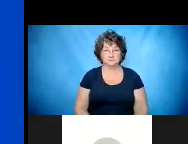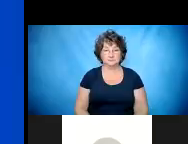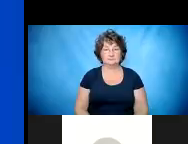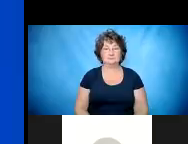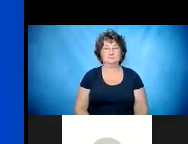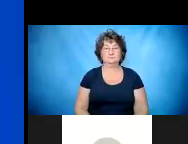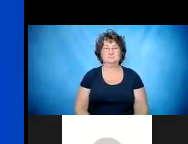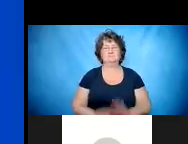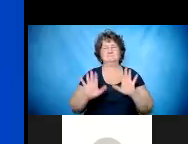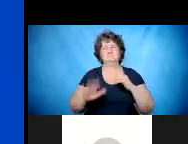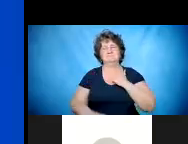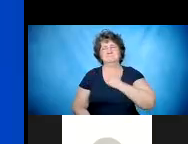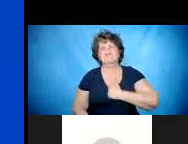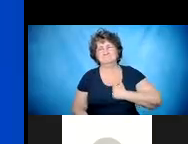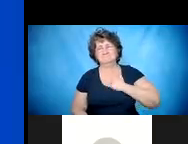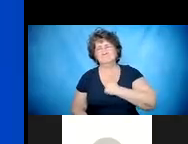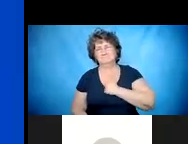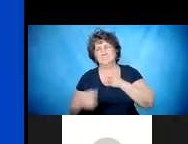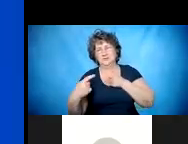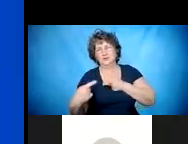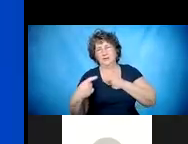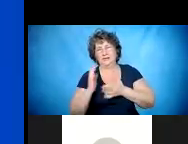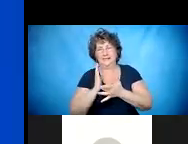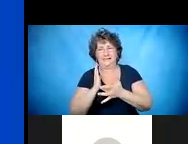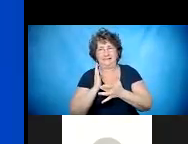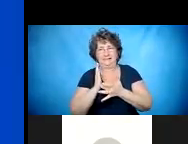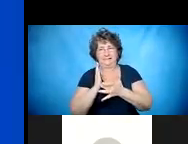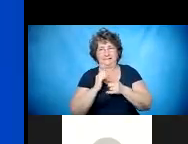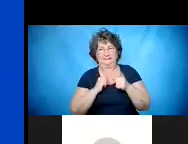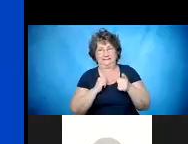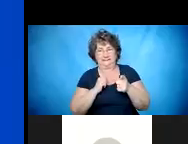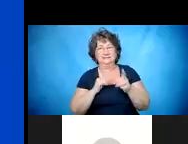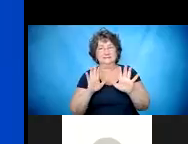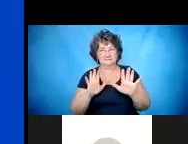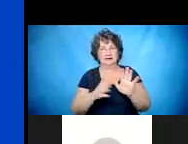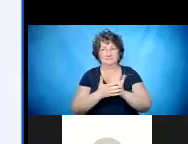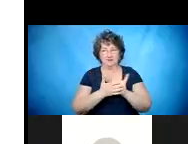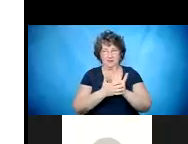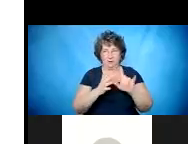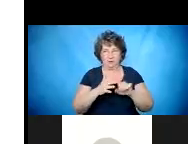I do apologize. I am having technical difficulties. I will play the video in a second.